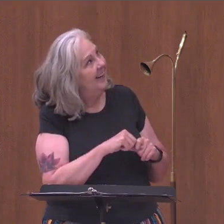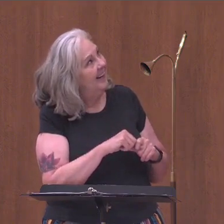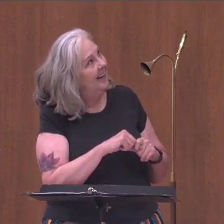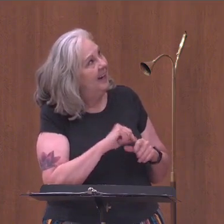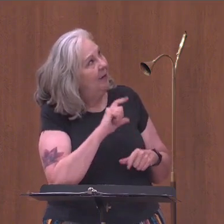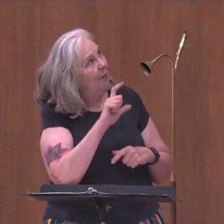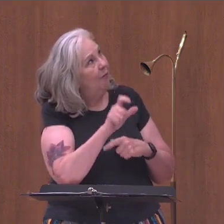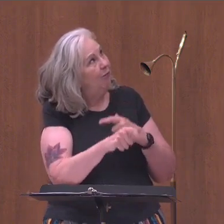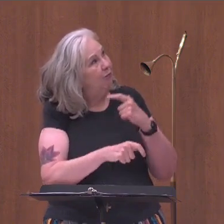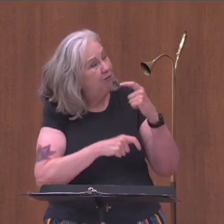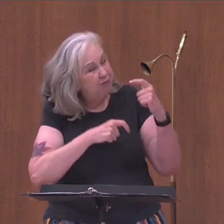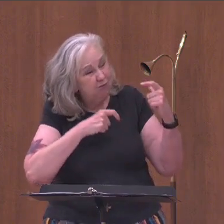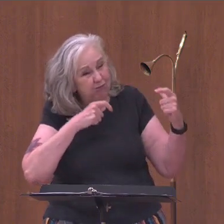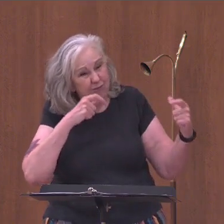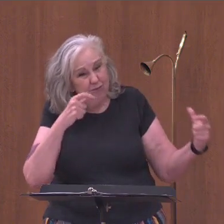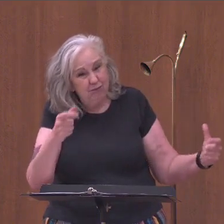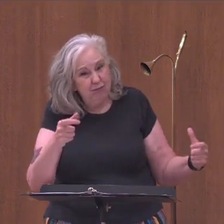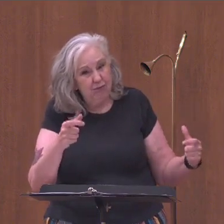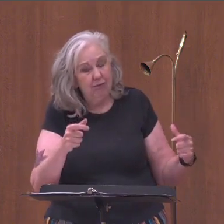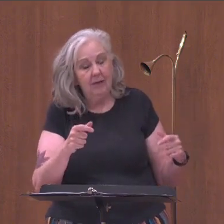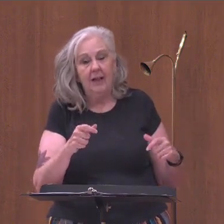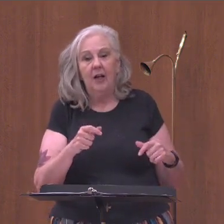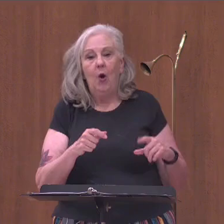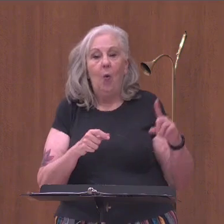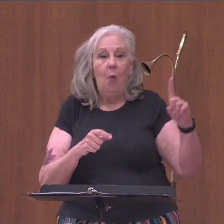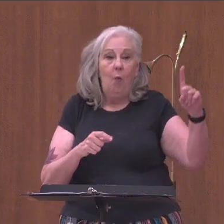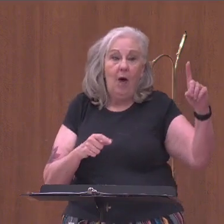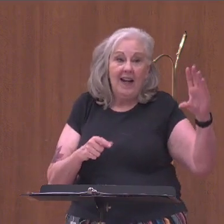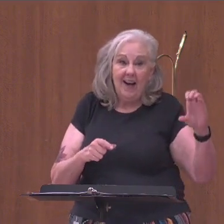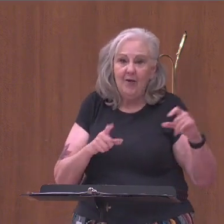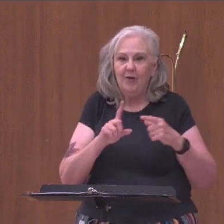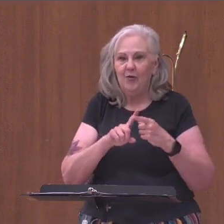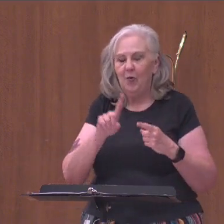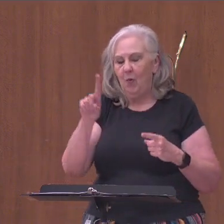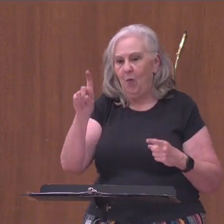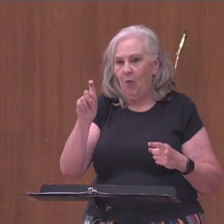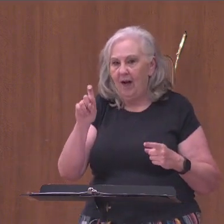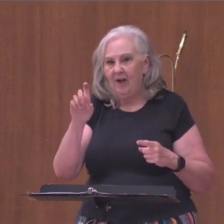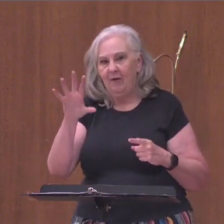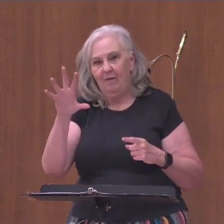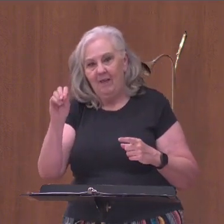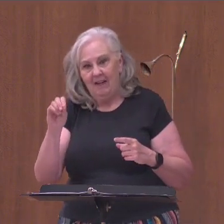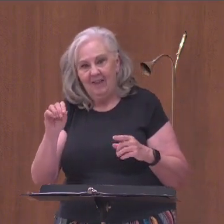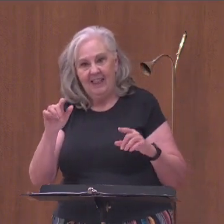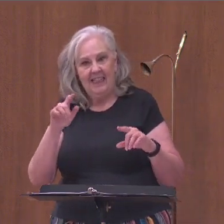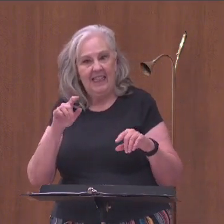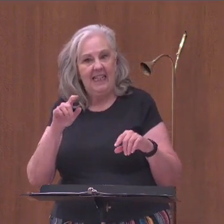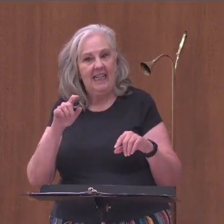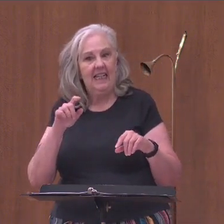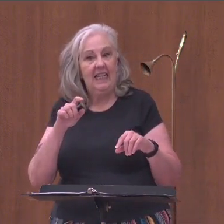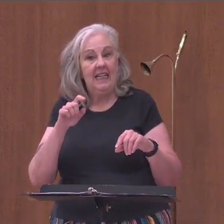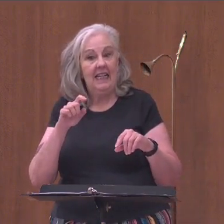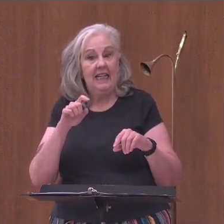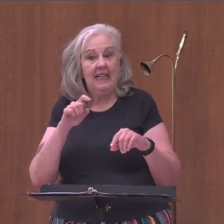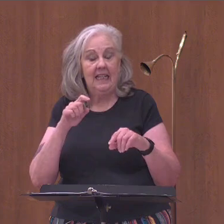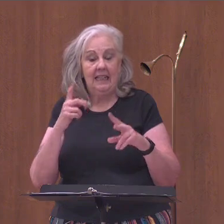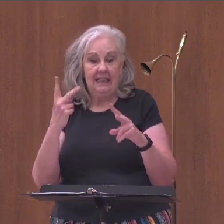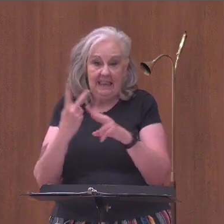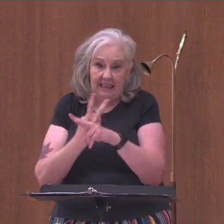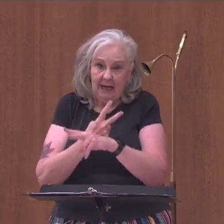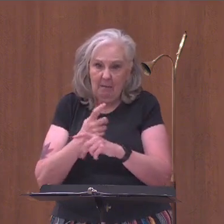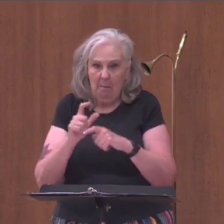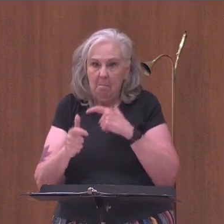hypergiant star, 100 to 150 times the mass of the sun.